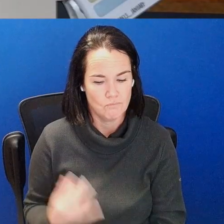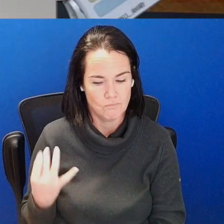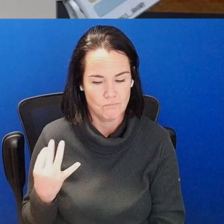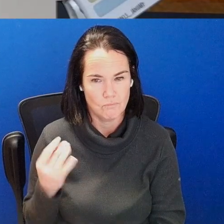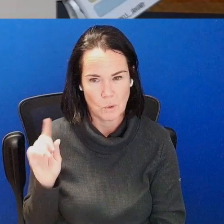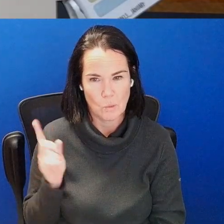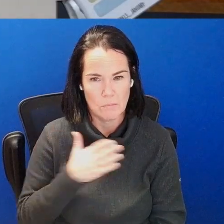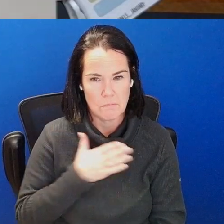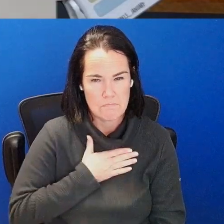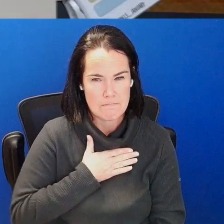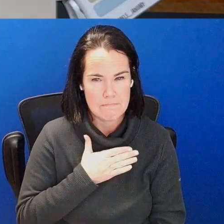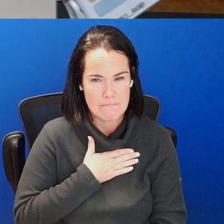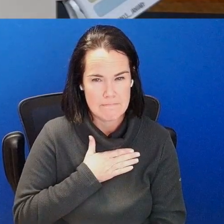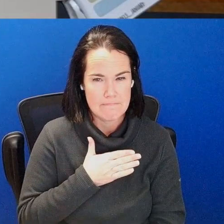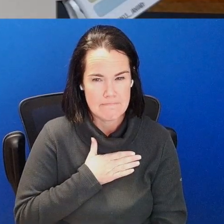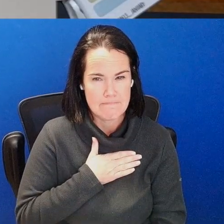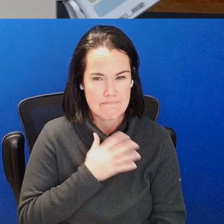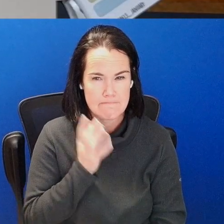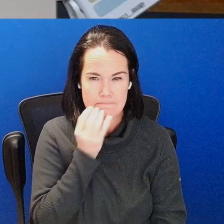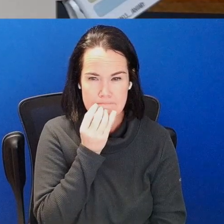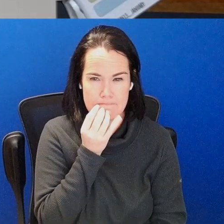Where is my, there.